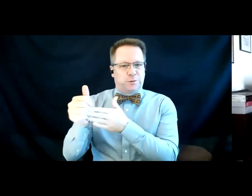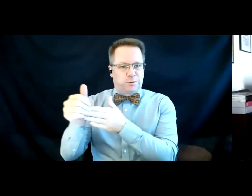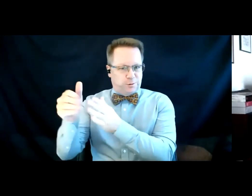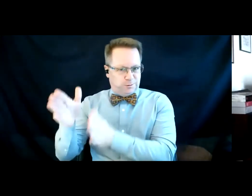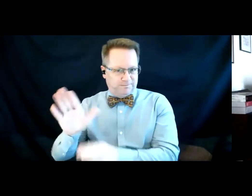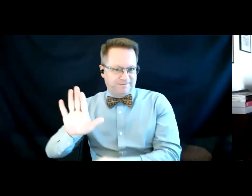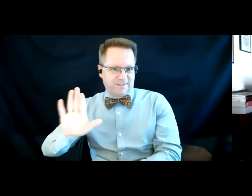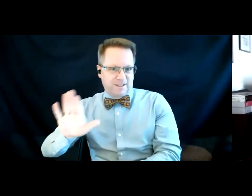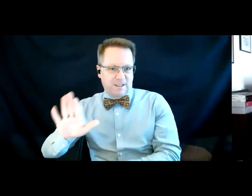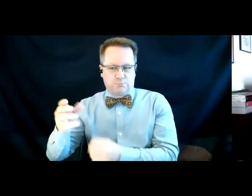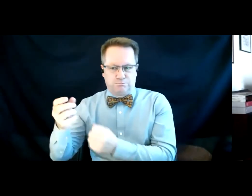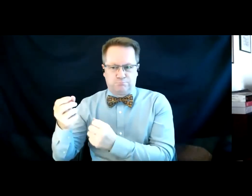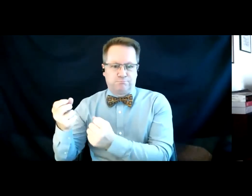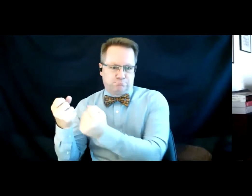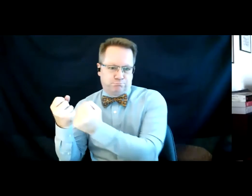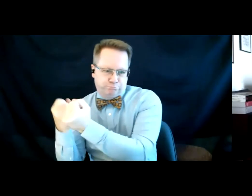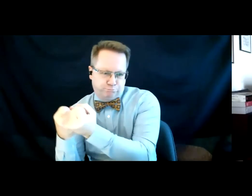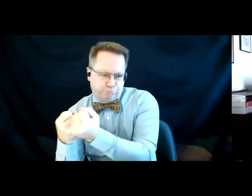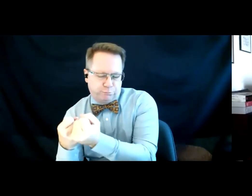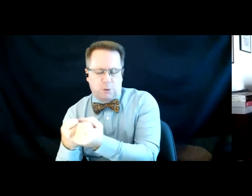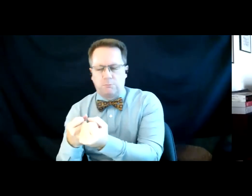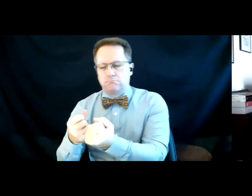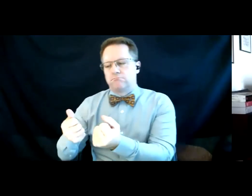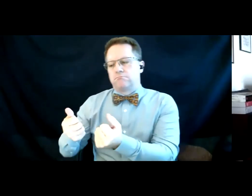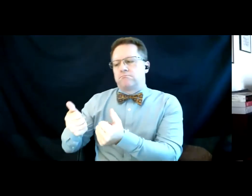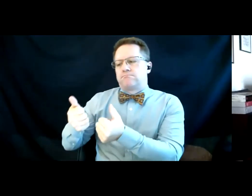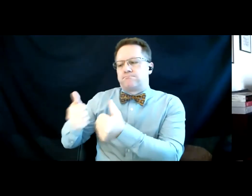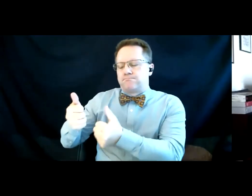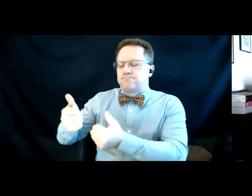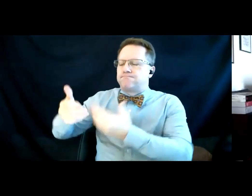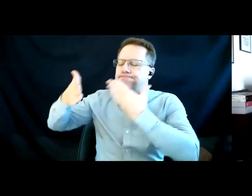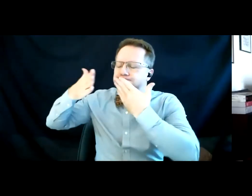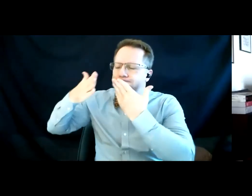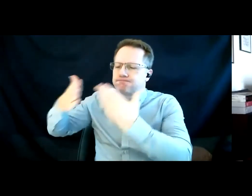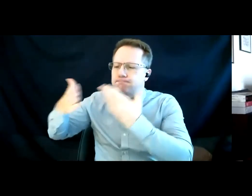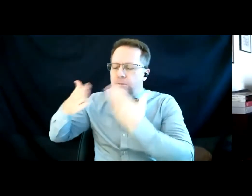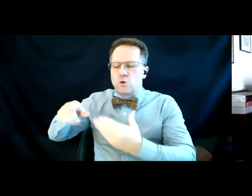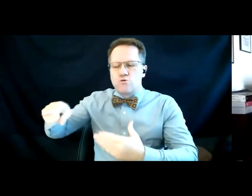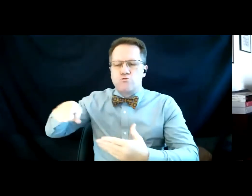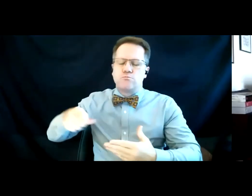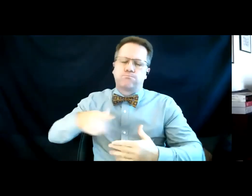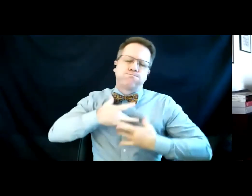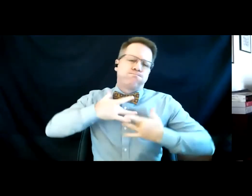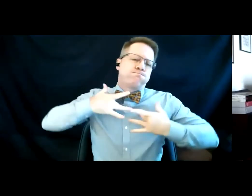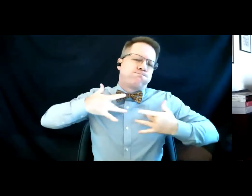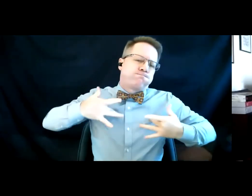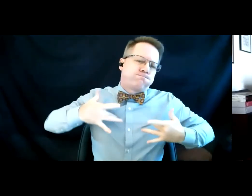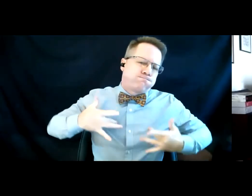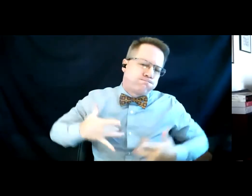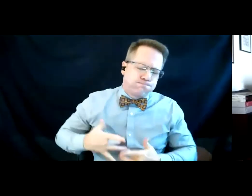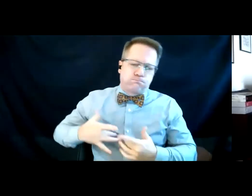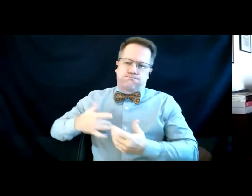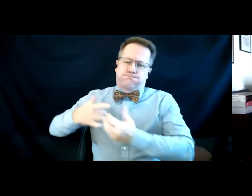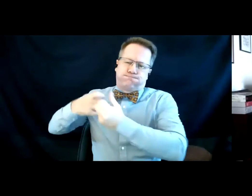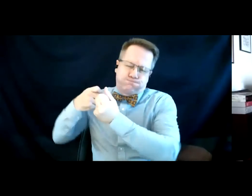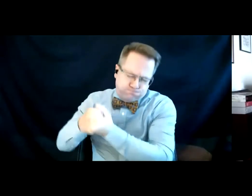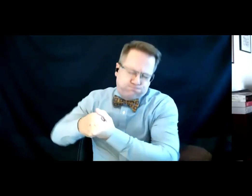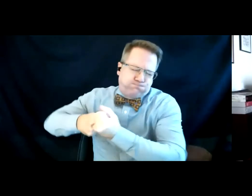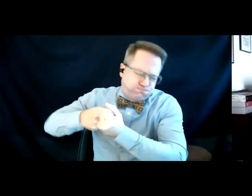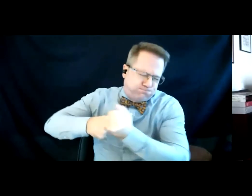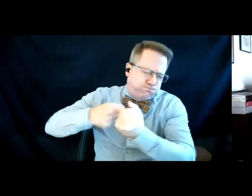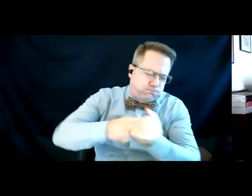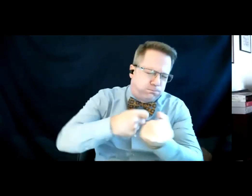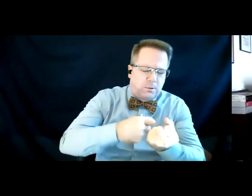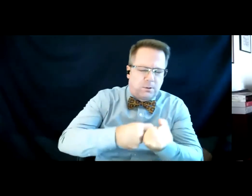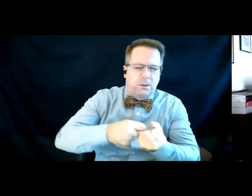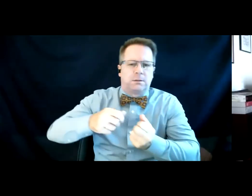each one of you because you are our most stalwart, our most generous, really our leaders among our